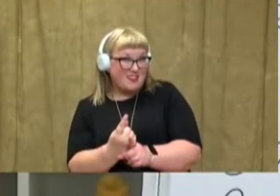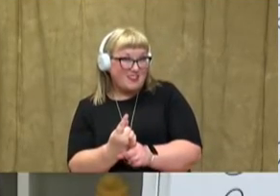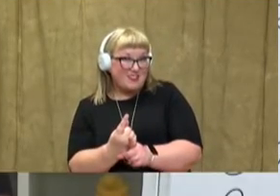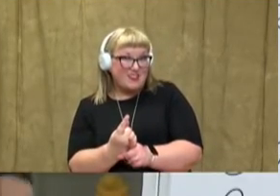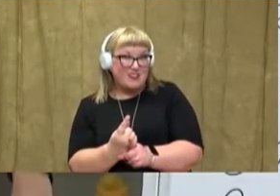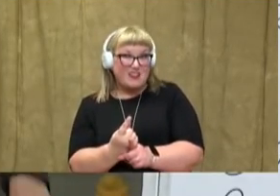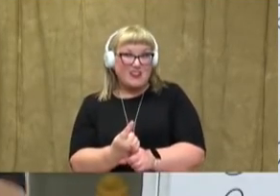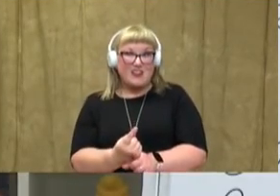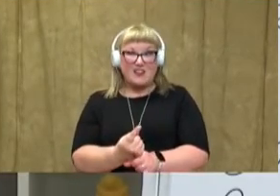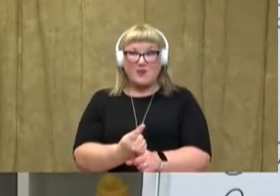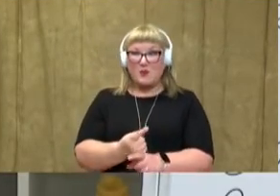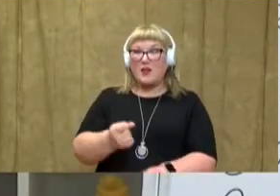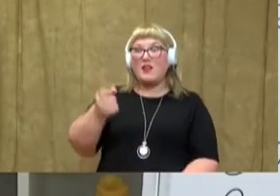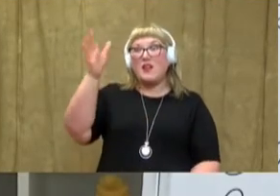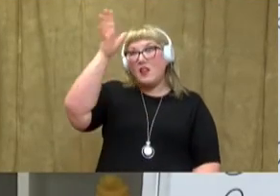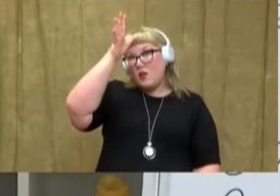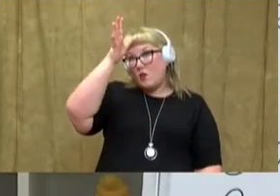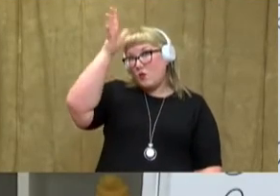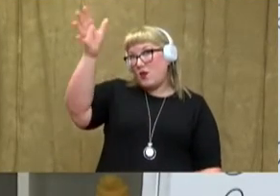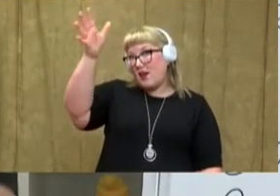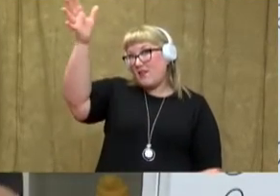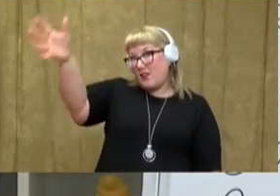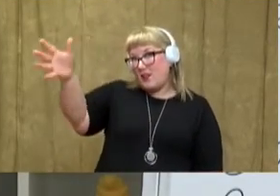hermana, abuelo,